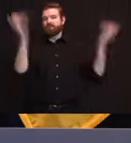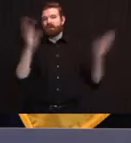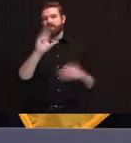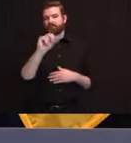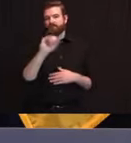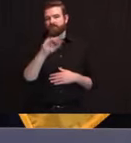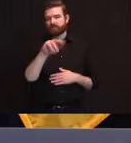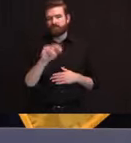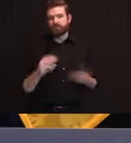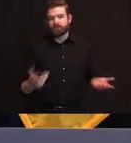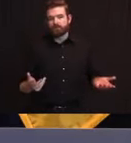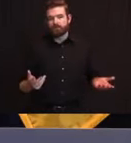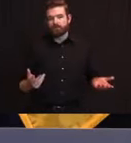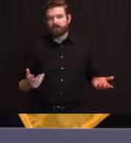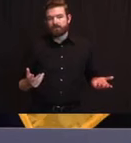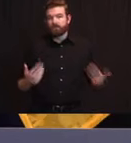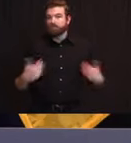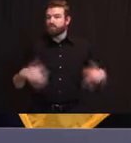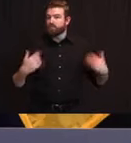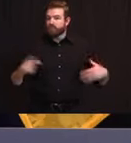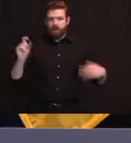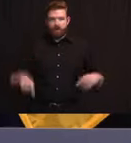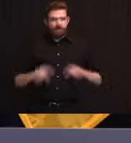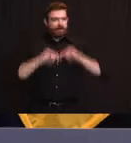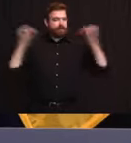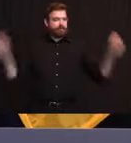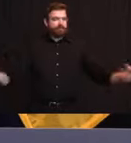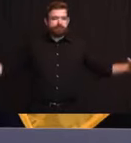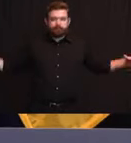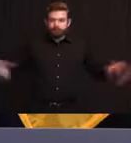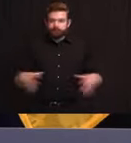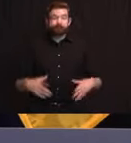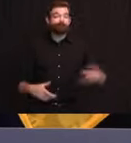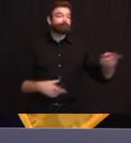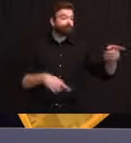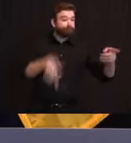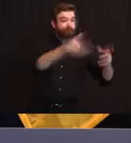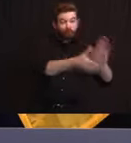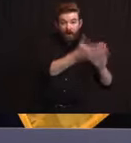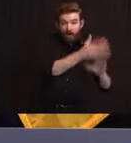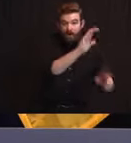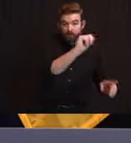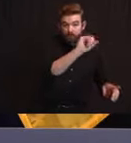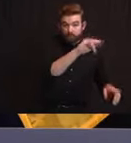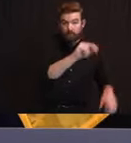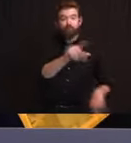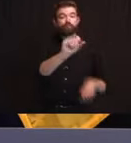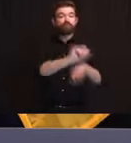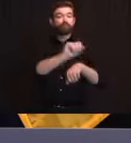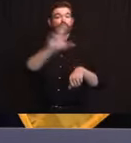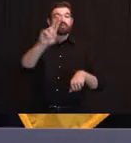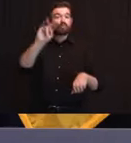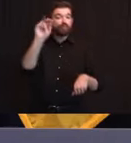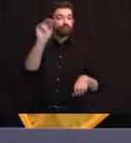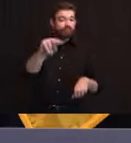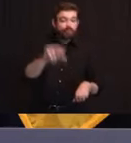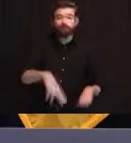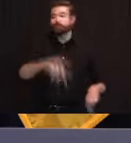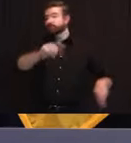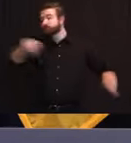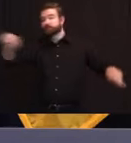the operators as well as the labor representatives a huge amount of credit, in